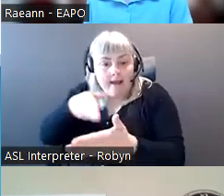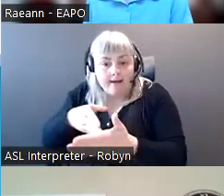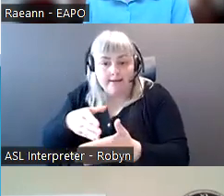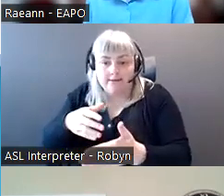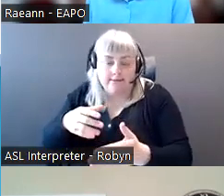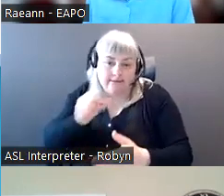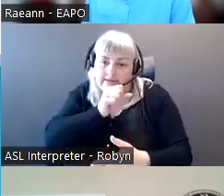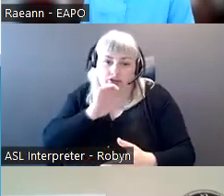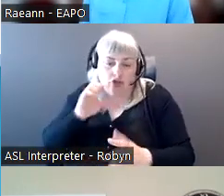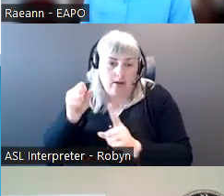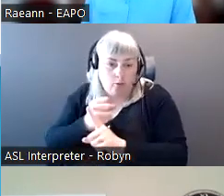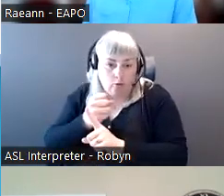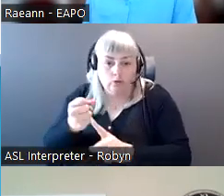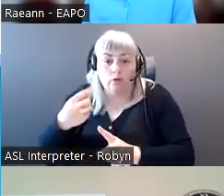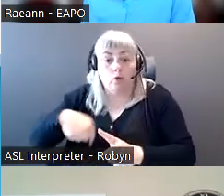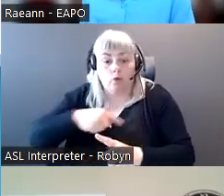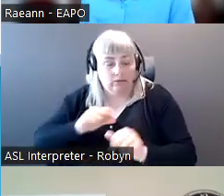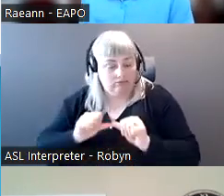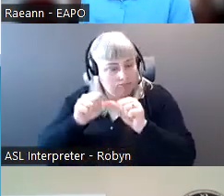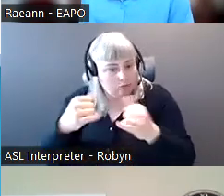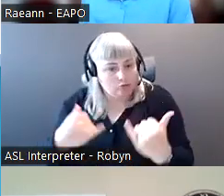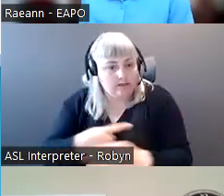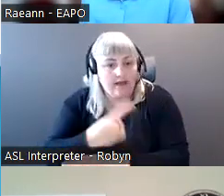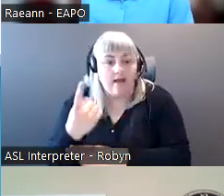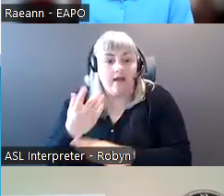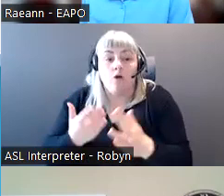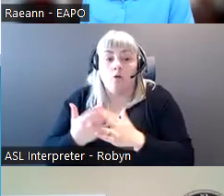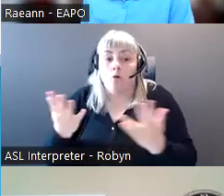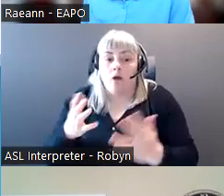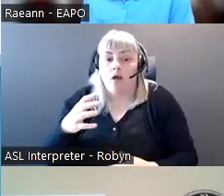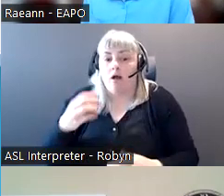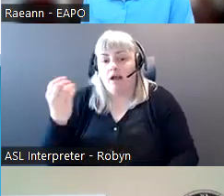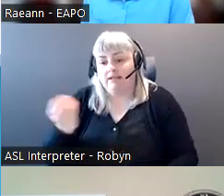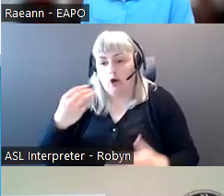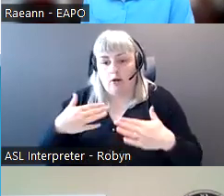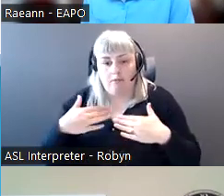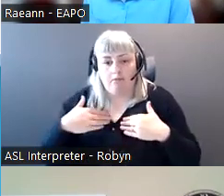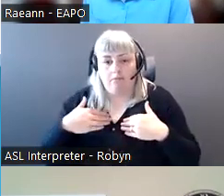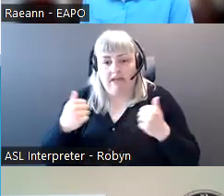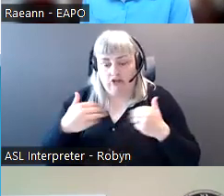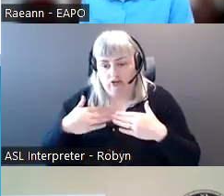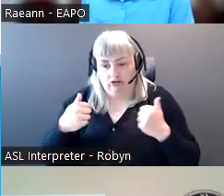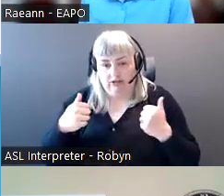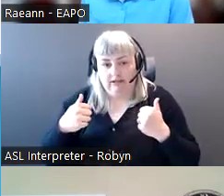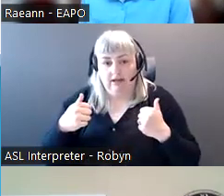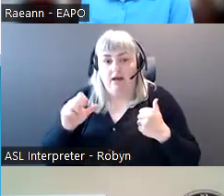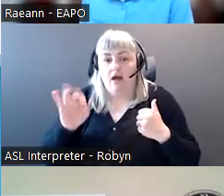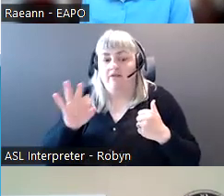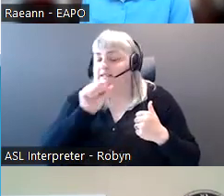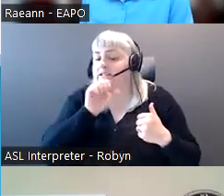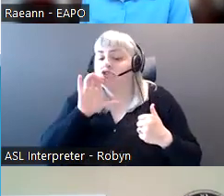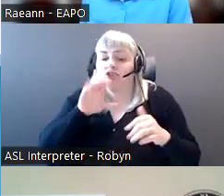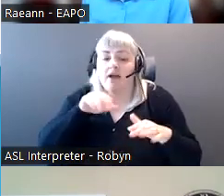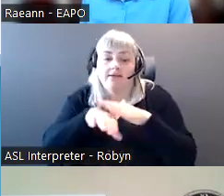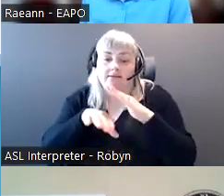today. That is funded through the Ontario Ministry for Seniors and Accessibility. We are